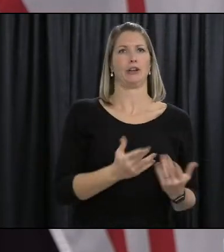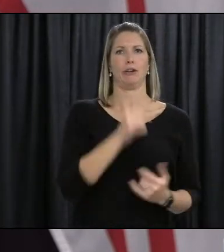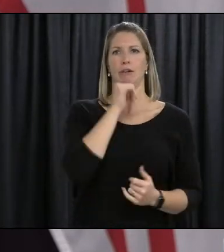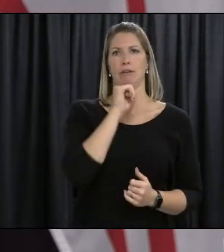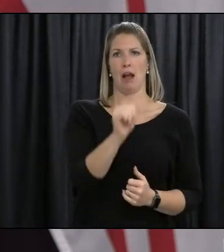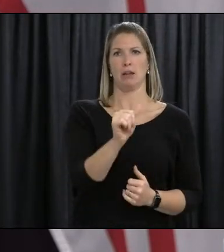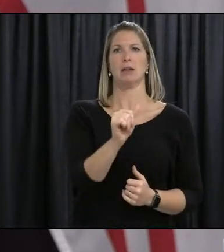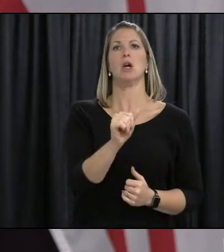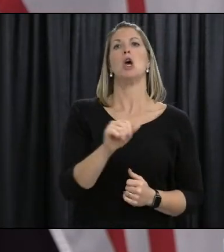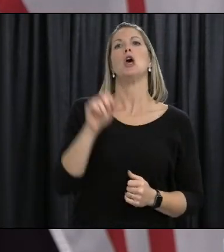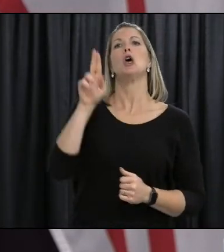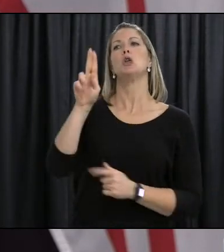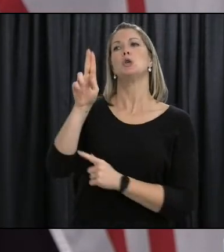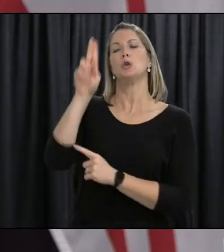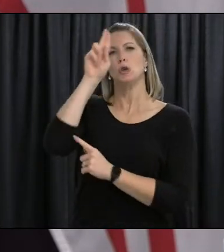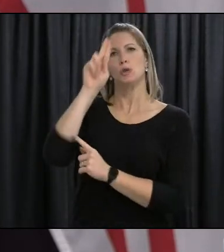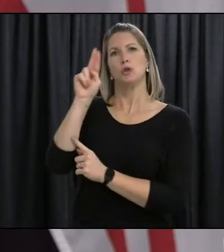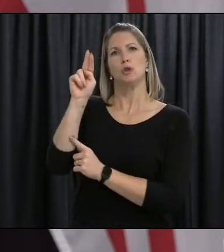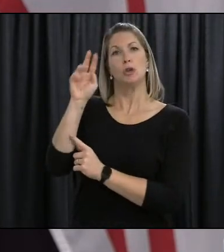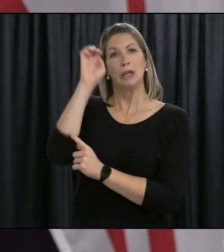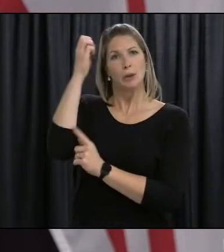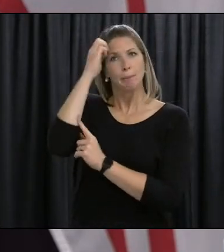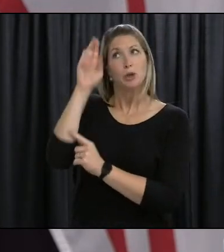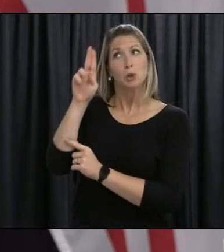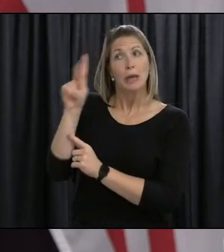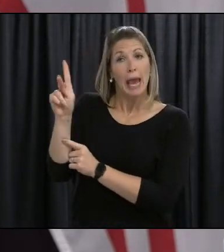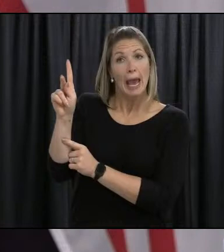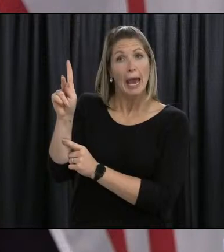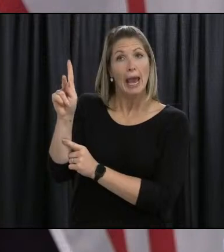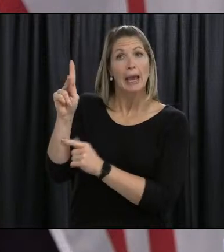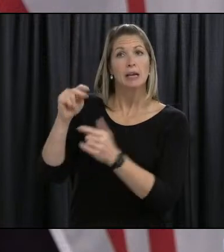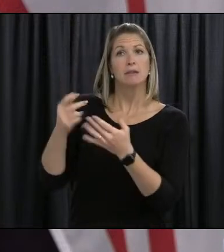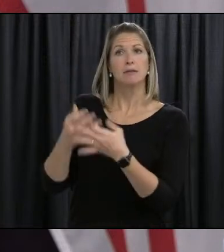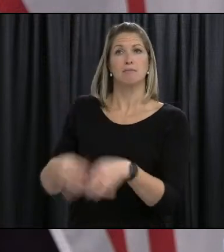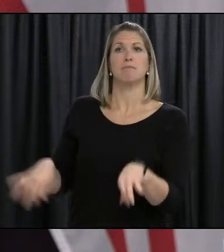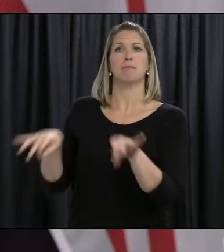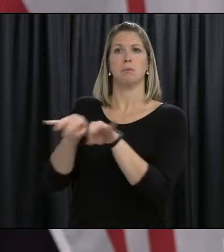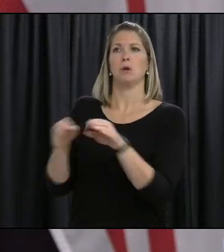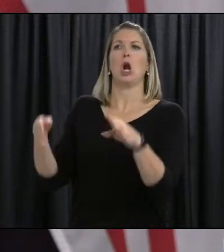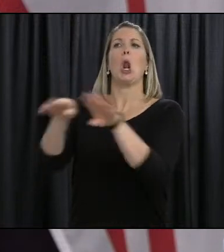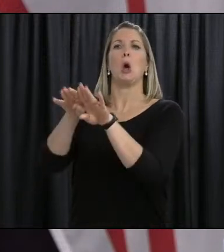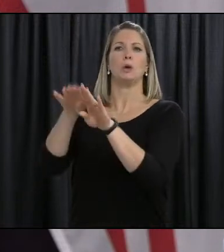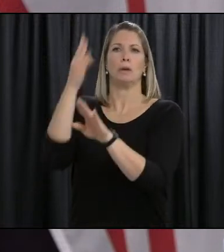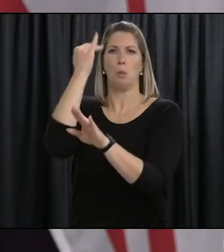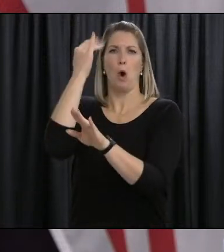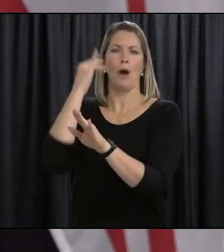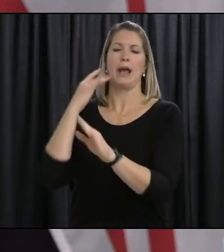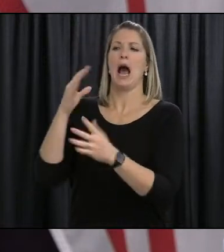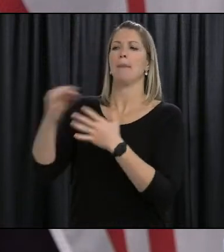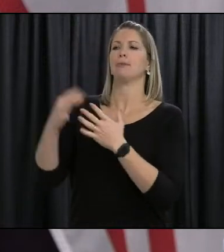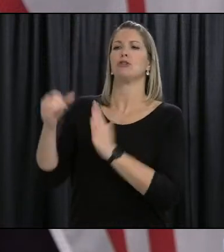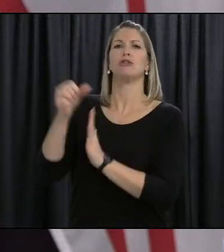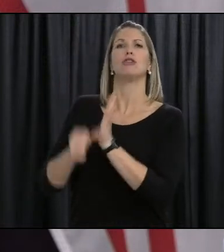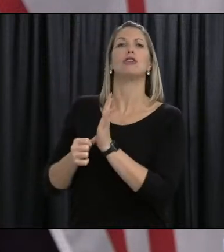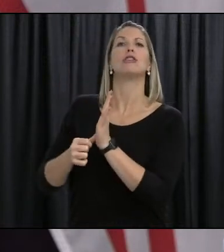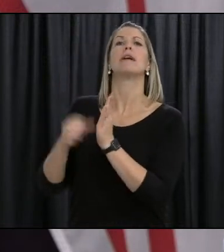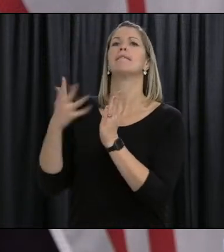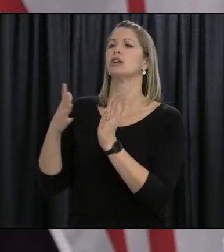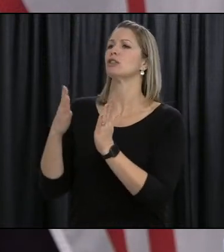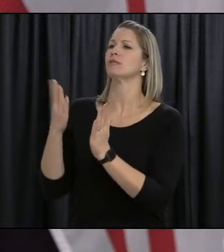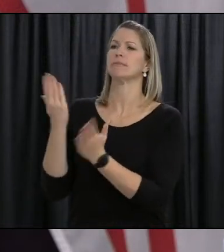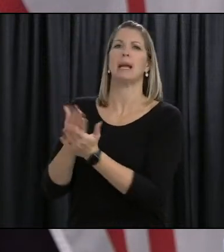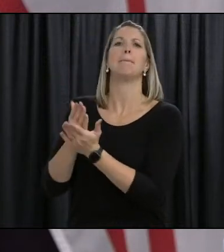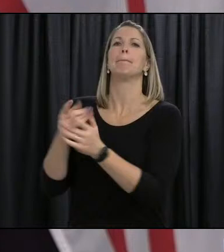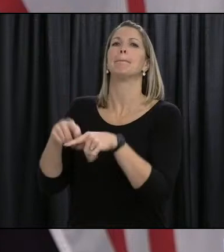they're looking at cancelling elective surgeries. They've just started a 4-week lockdown. Areas of Germany